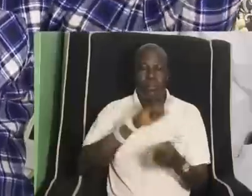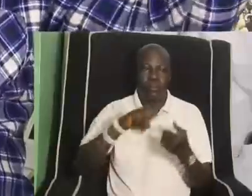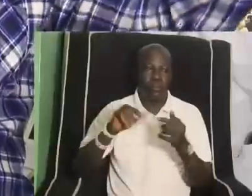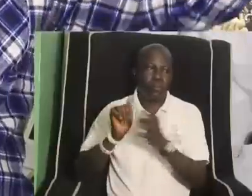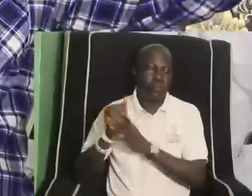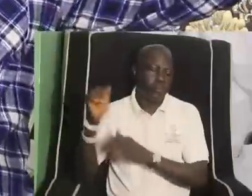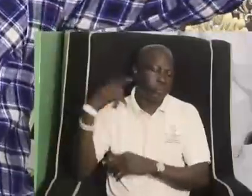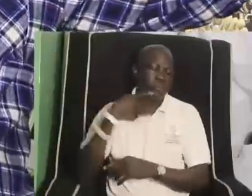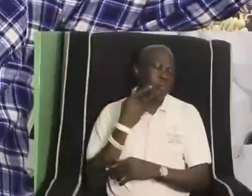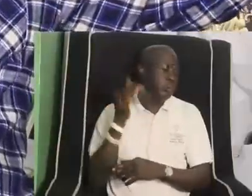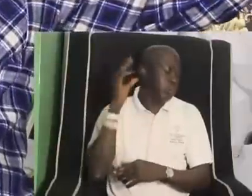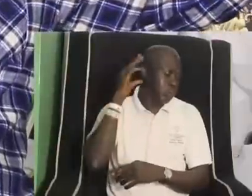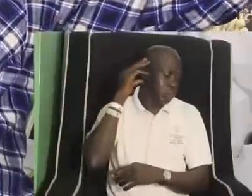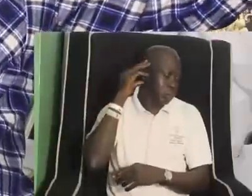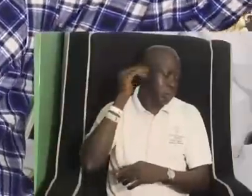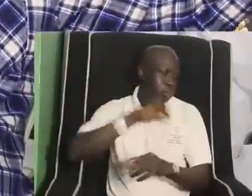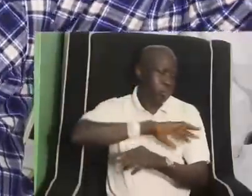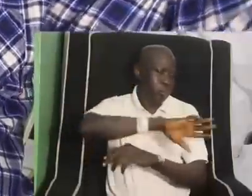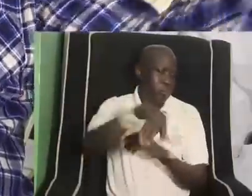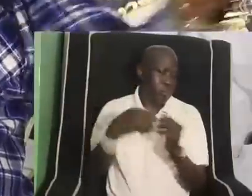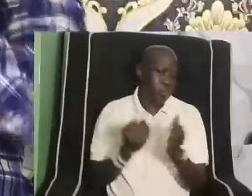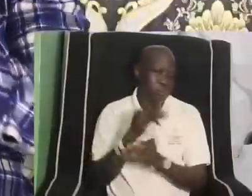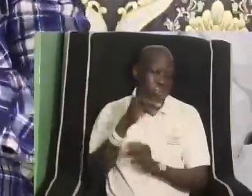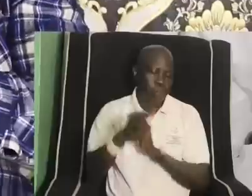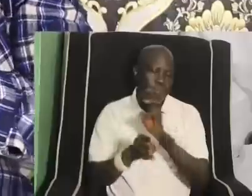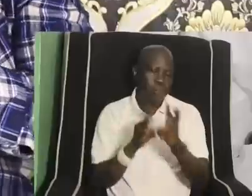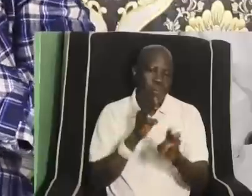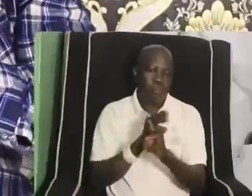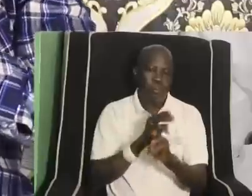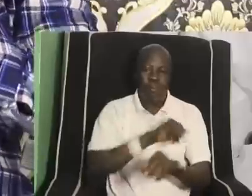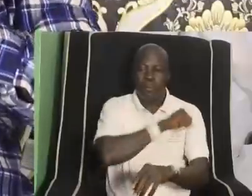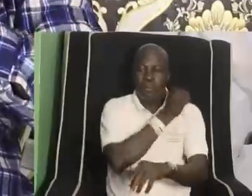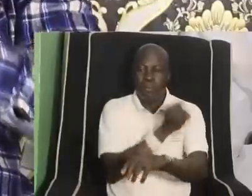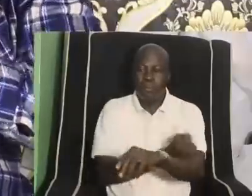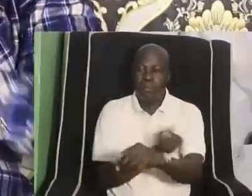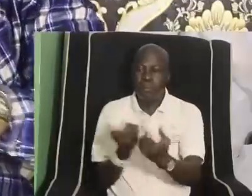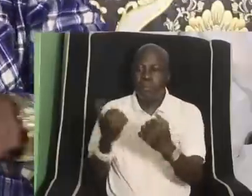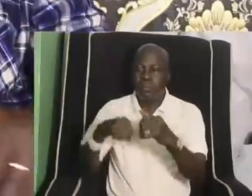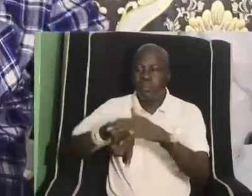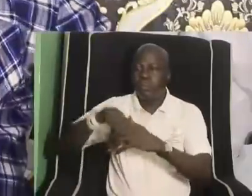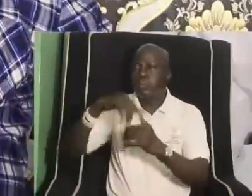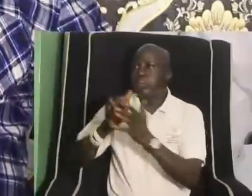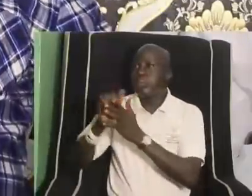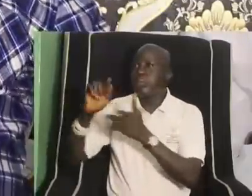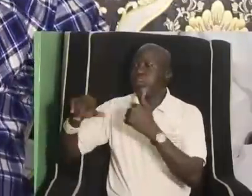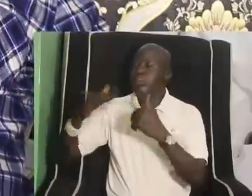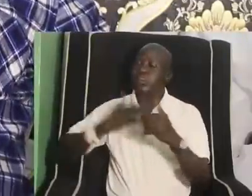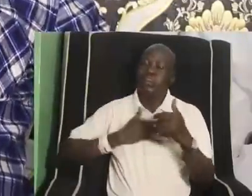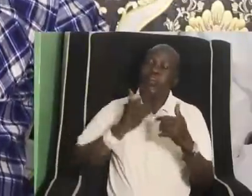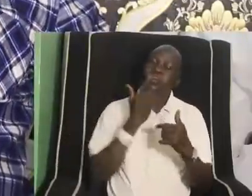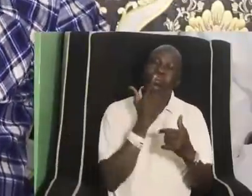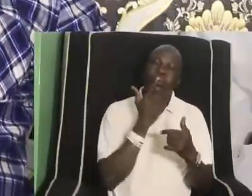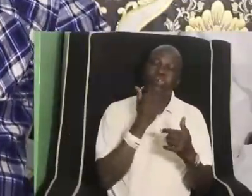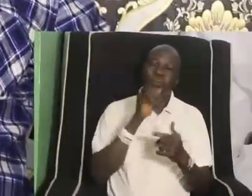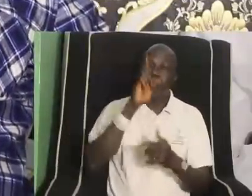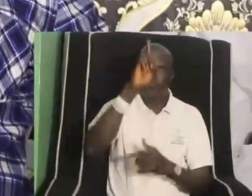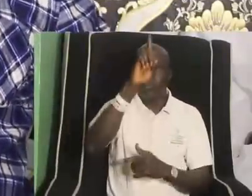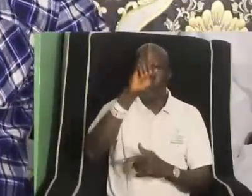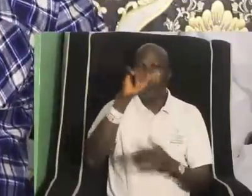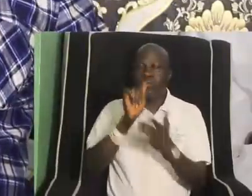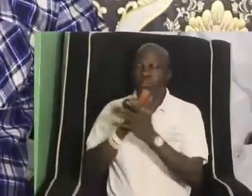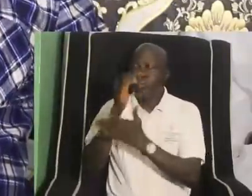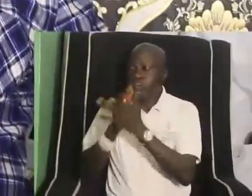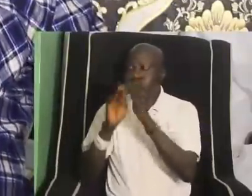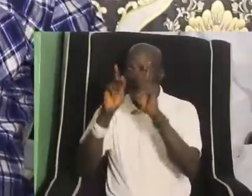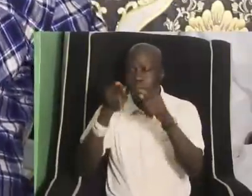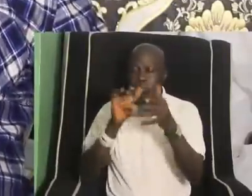me ja ke jadu agbaye all over the world a se ti enu me jade I'll try to cause that for my mouth and the cause so to gbagbo